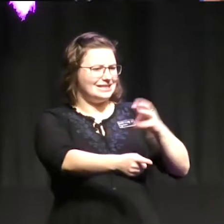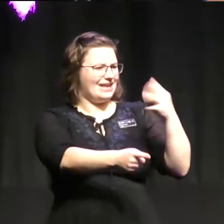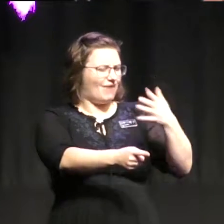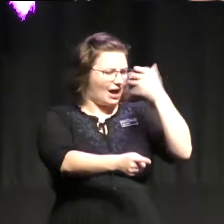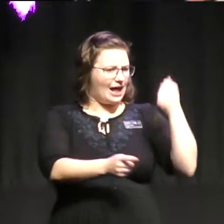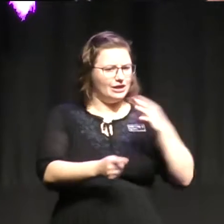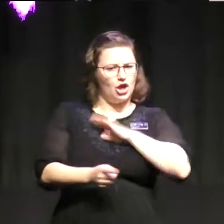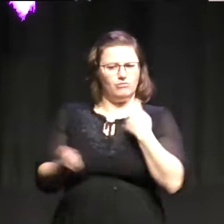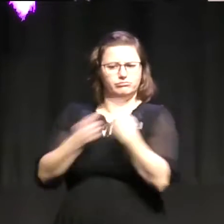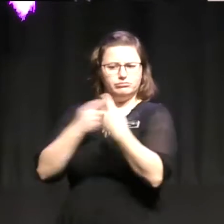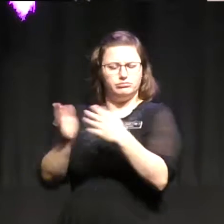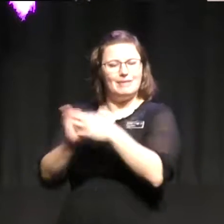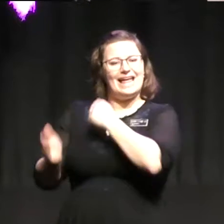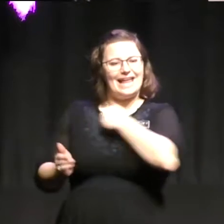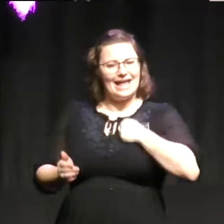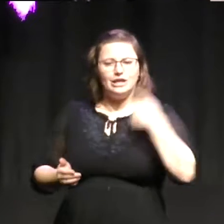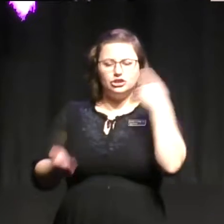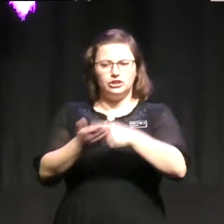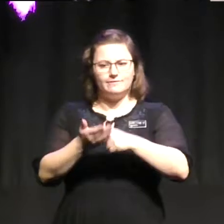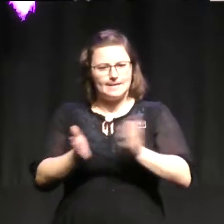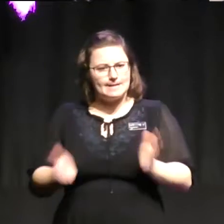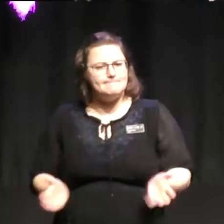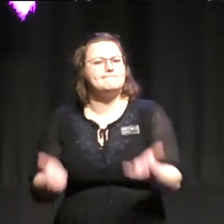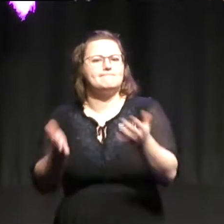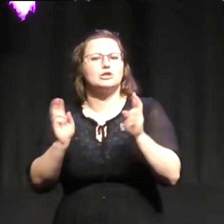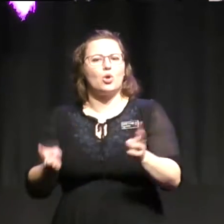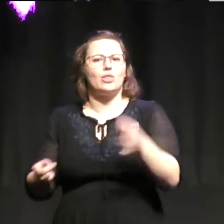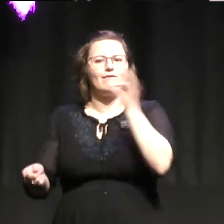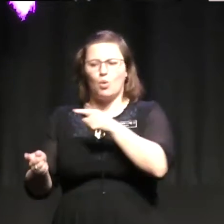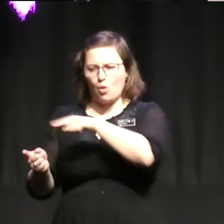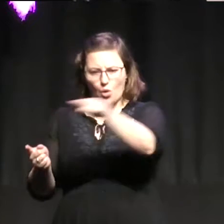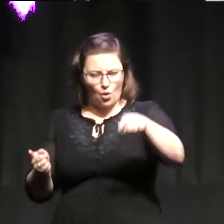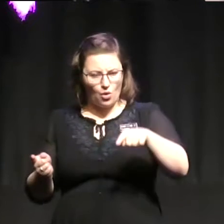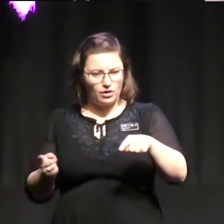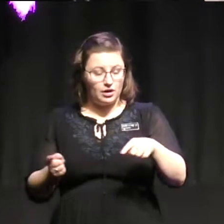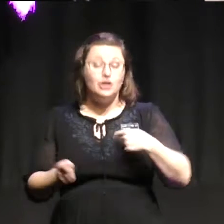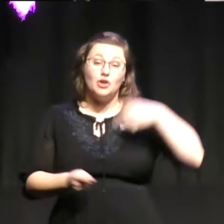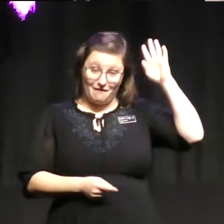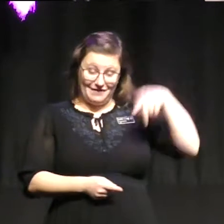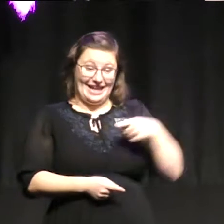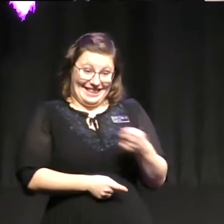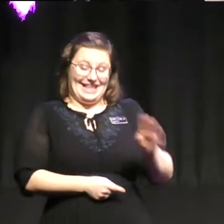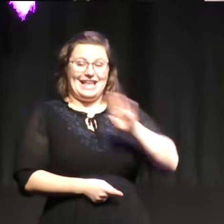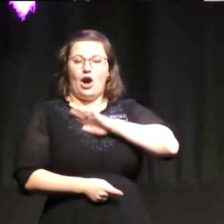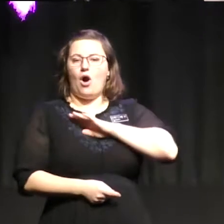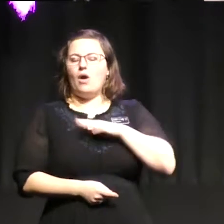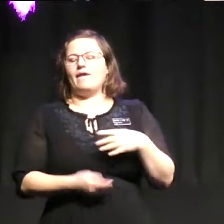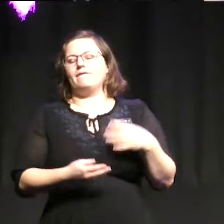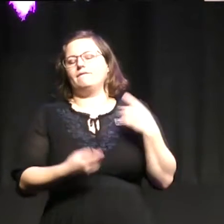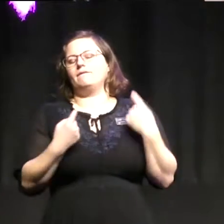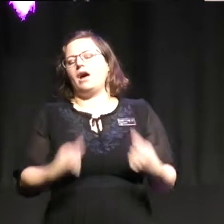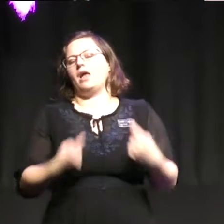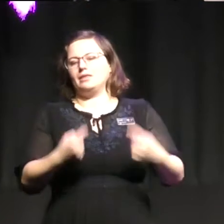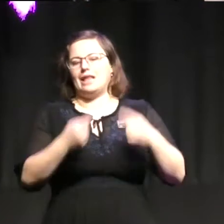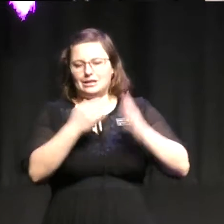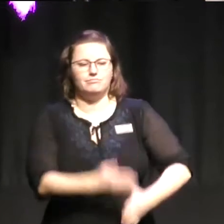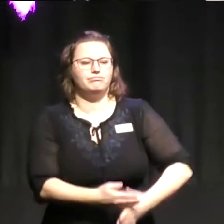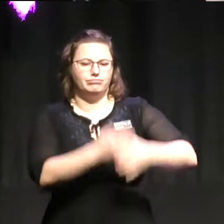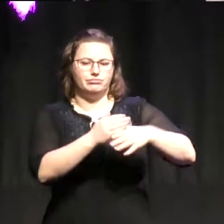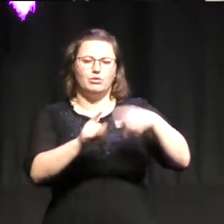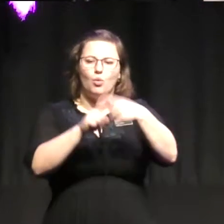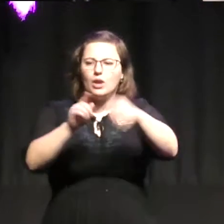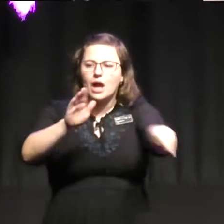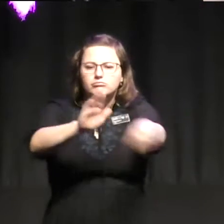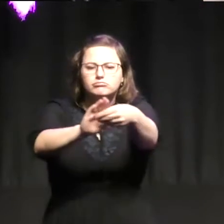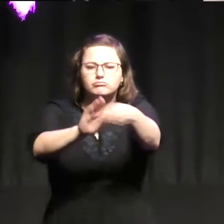government in order to push those issues? I know that you have amazing built up